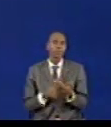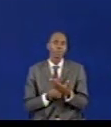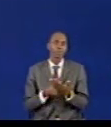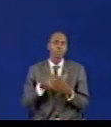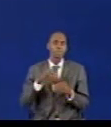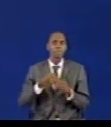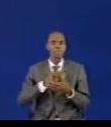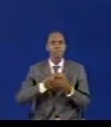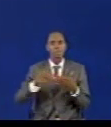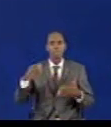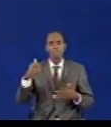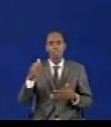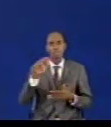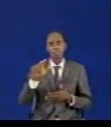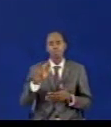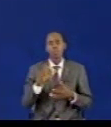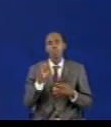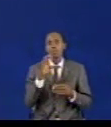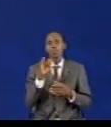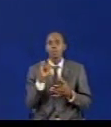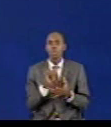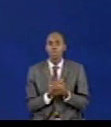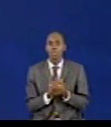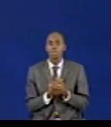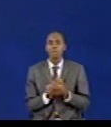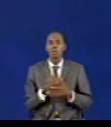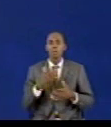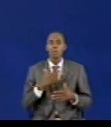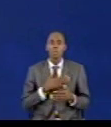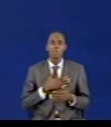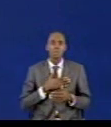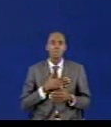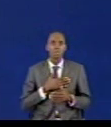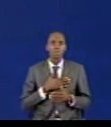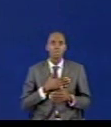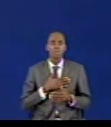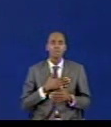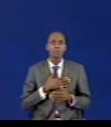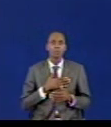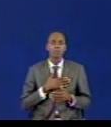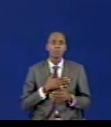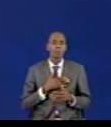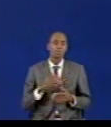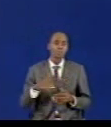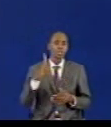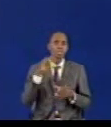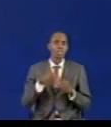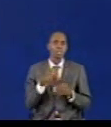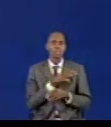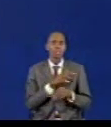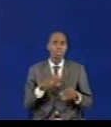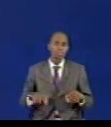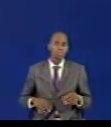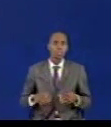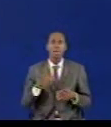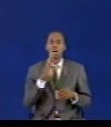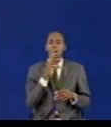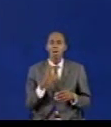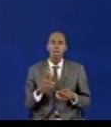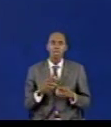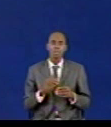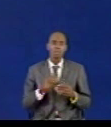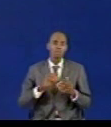13. So that my bonds in Christ are manifest in all